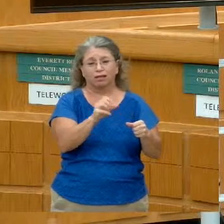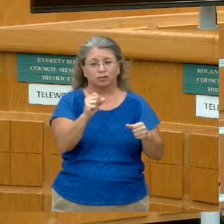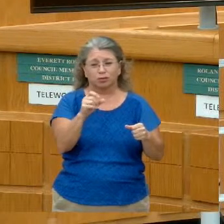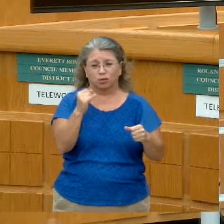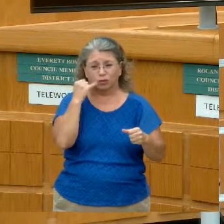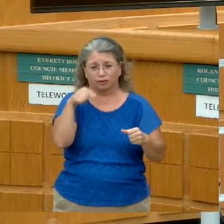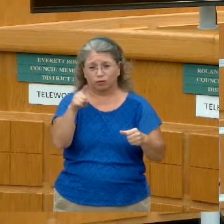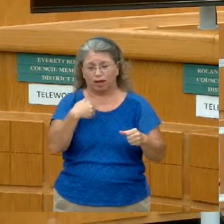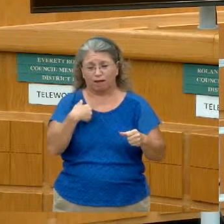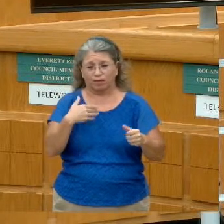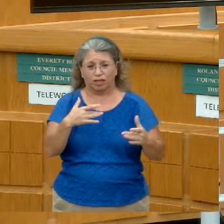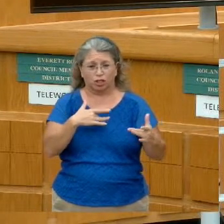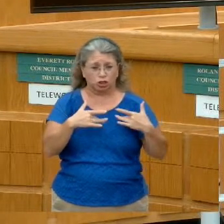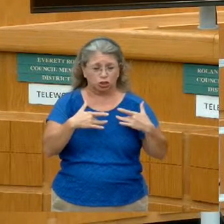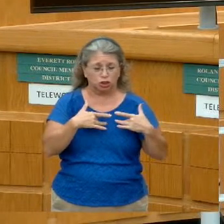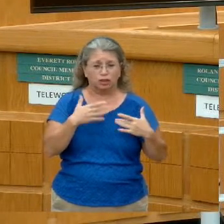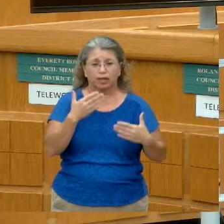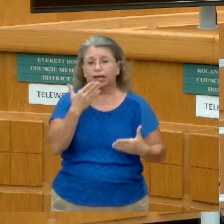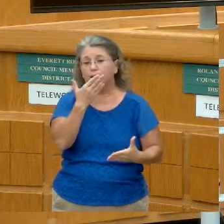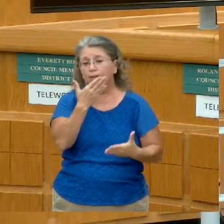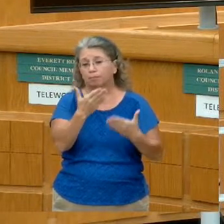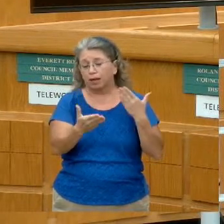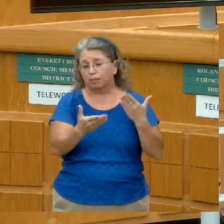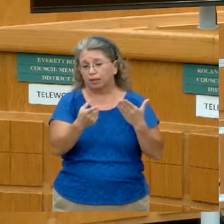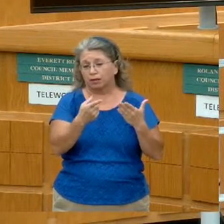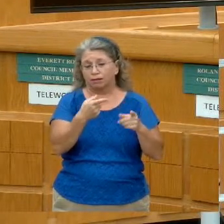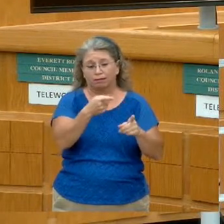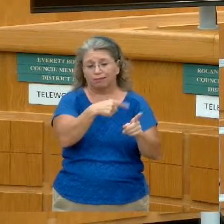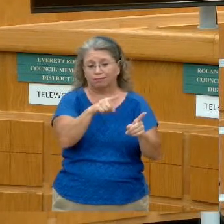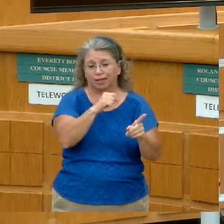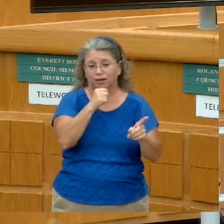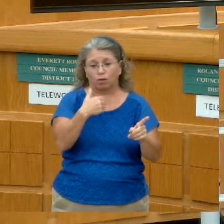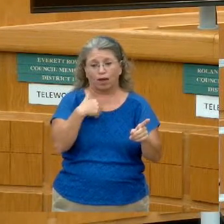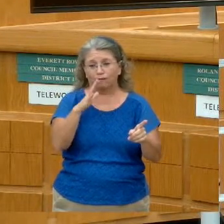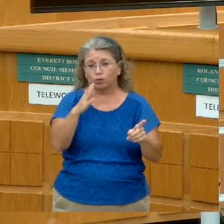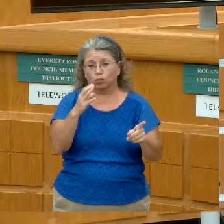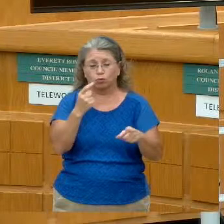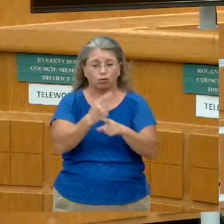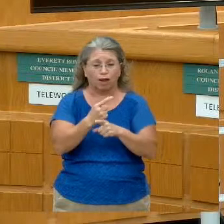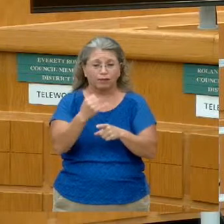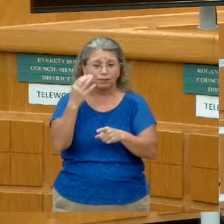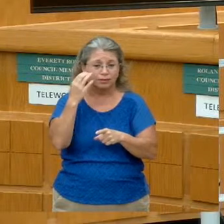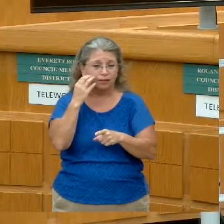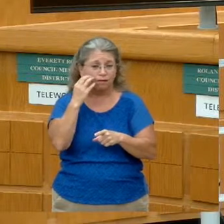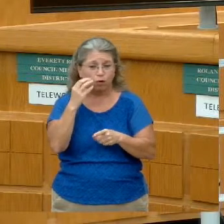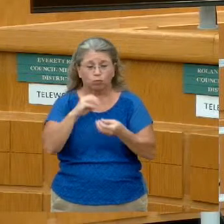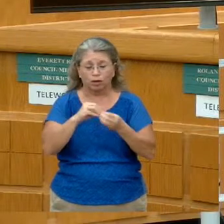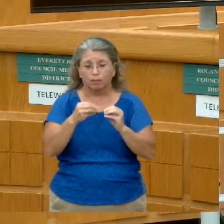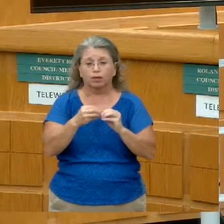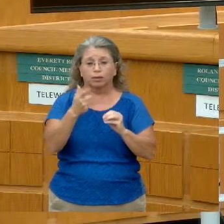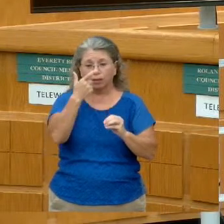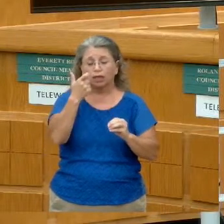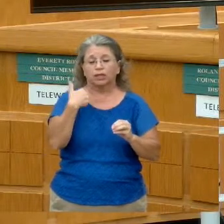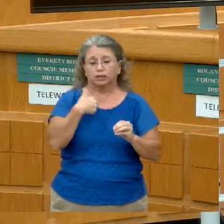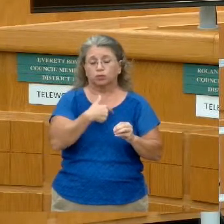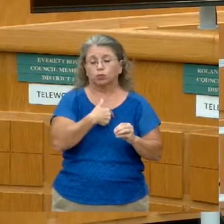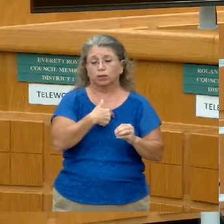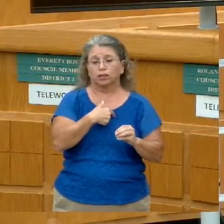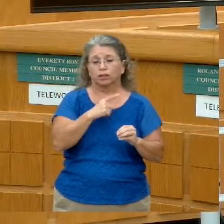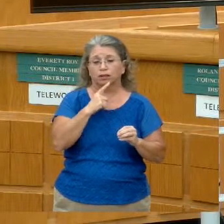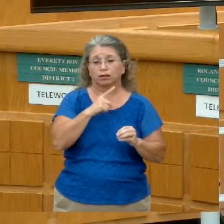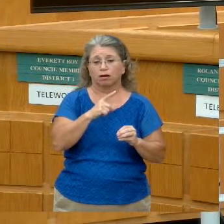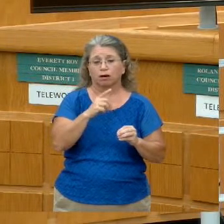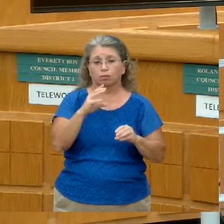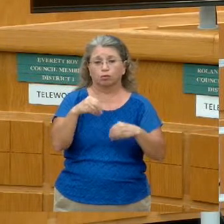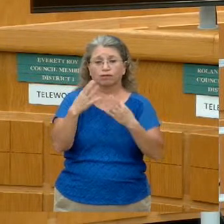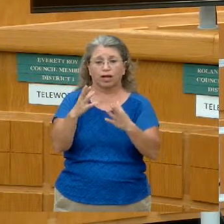it might be that there's some wrong information like a cell number, because we are giving results in by